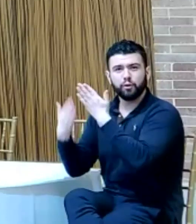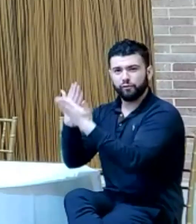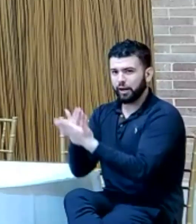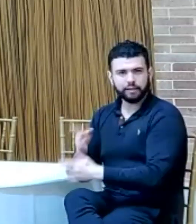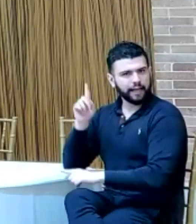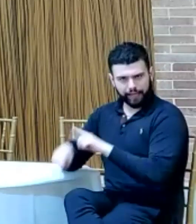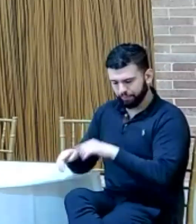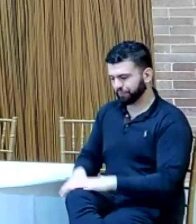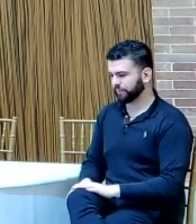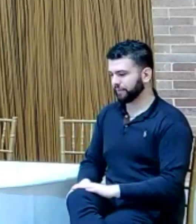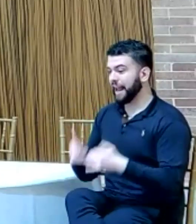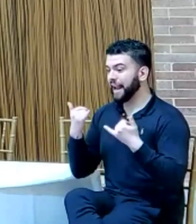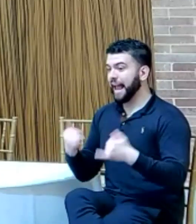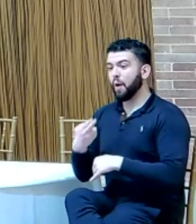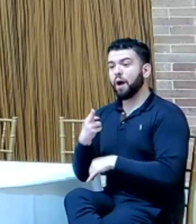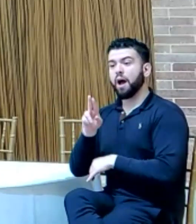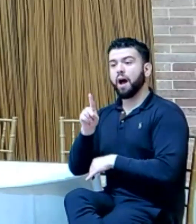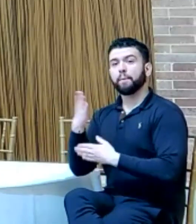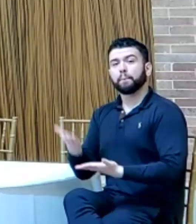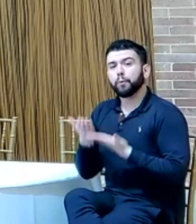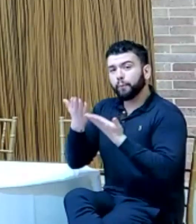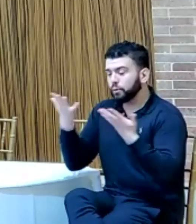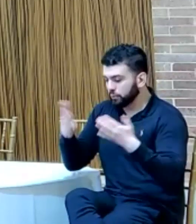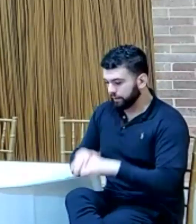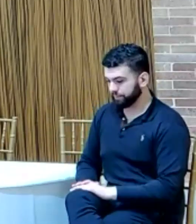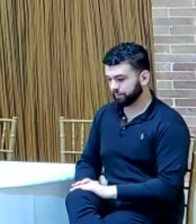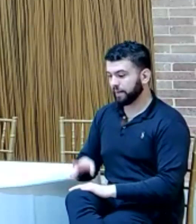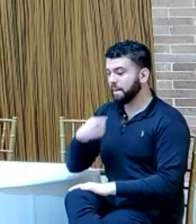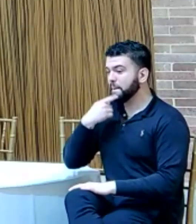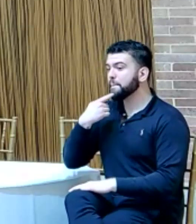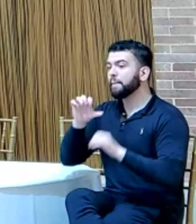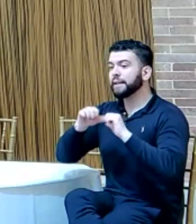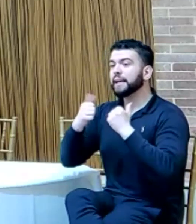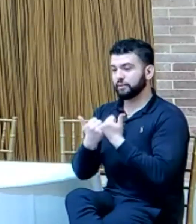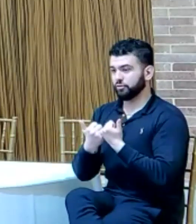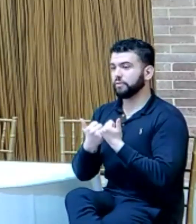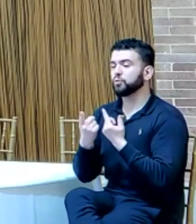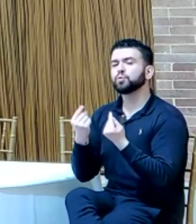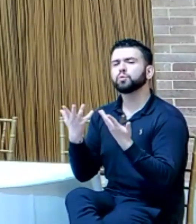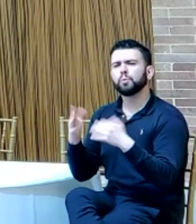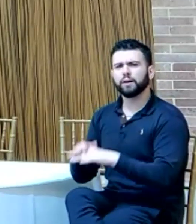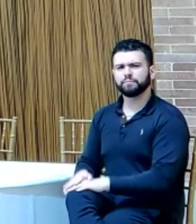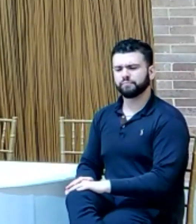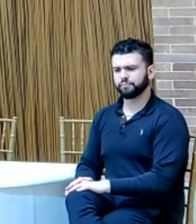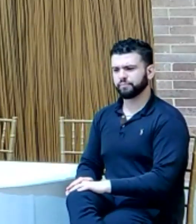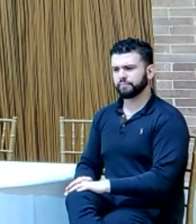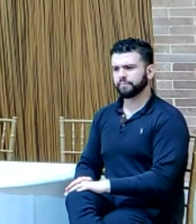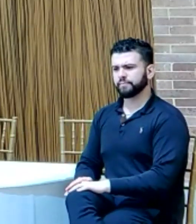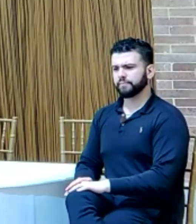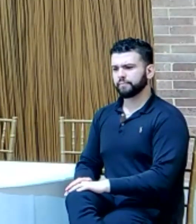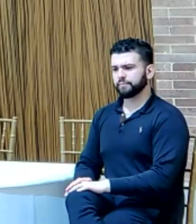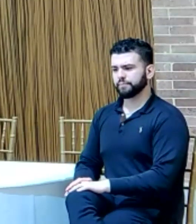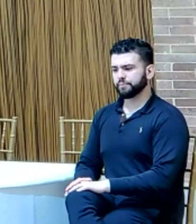proposing that public housing agencies and owners of Hud assisted multif family housing be required when